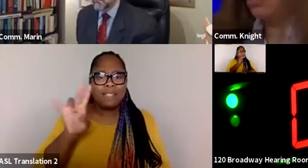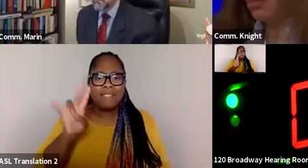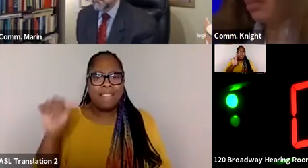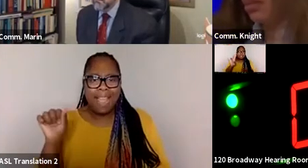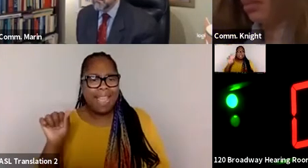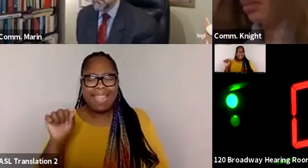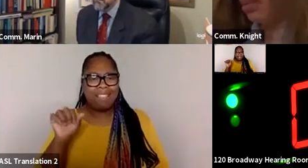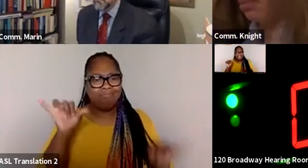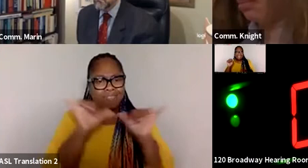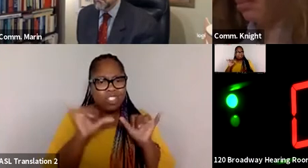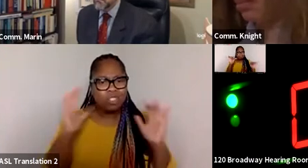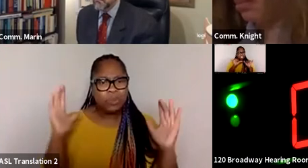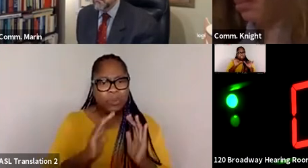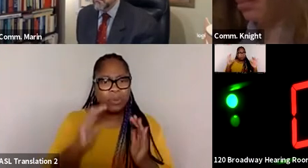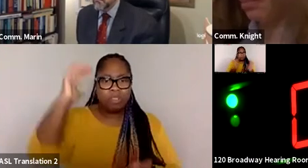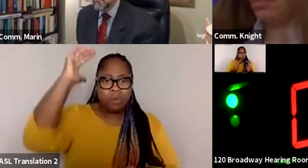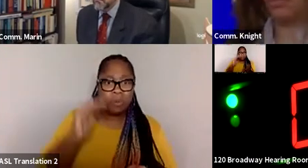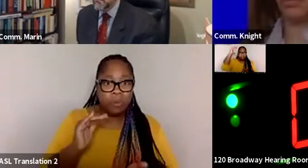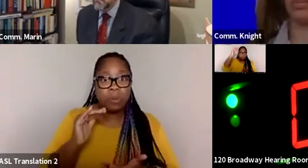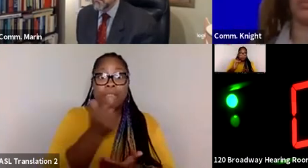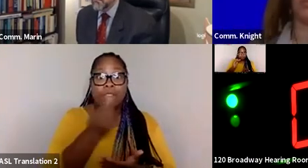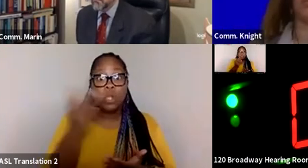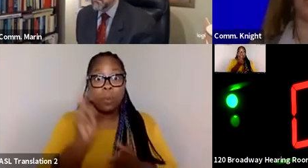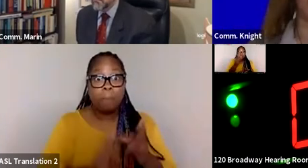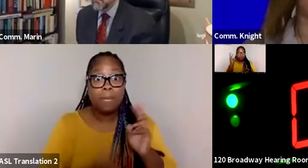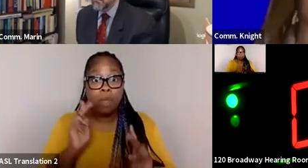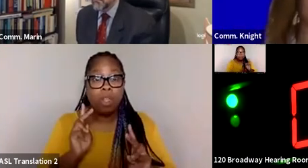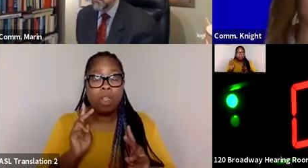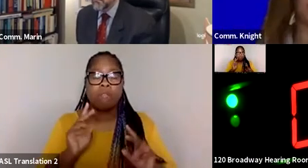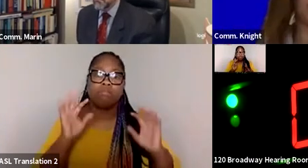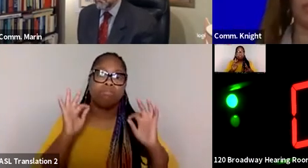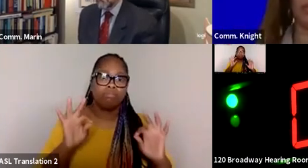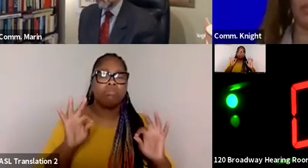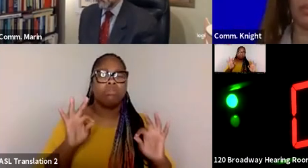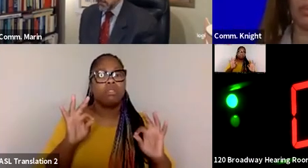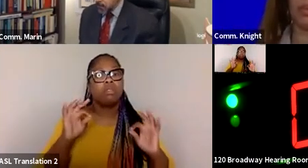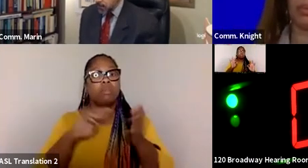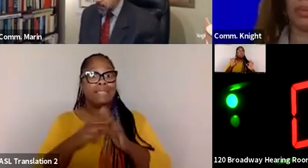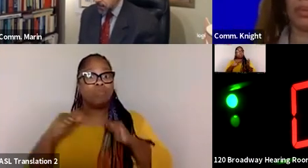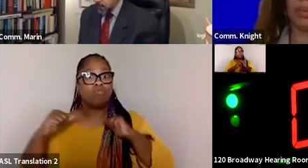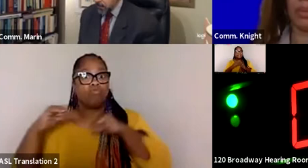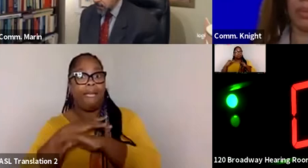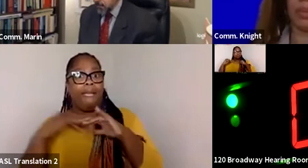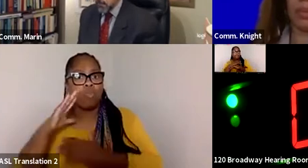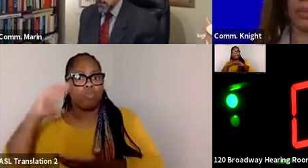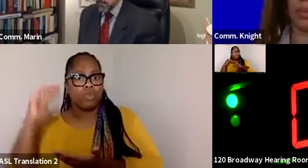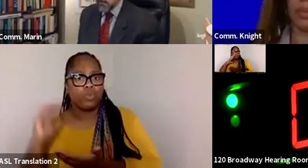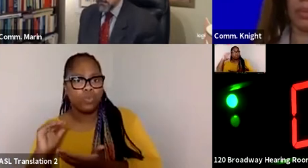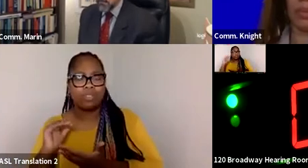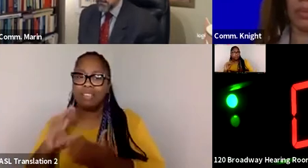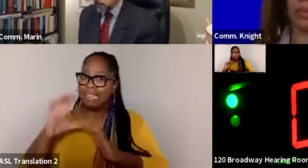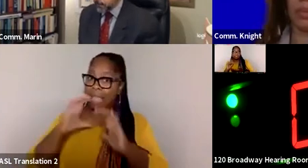scope and reduces the density, you reduce the crowds on that subway platform. And the conversations on